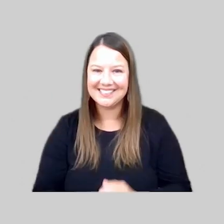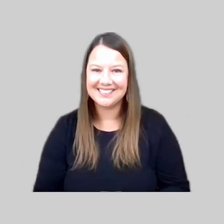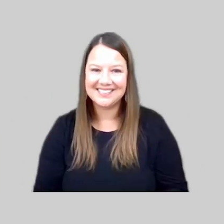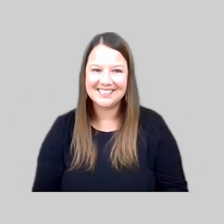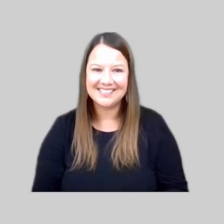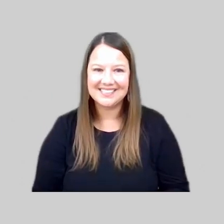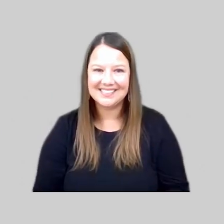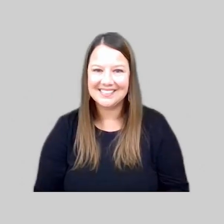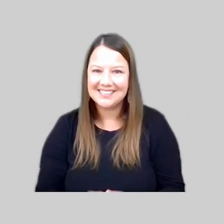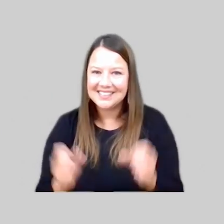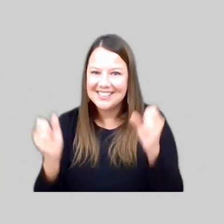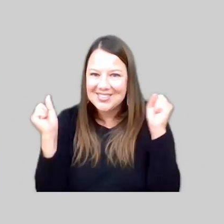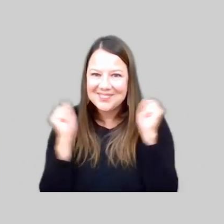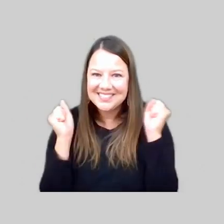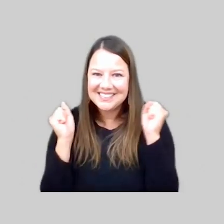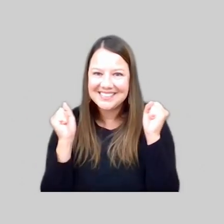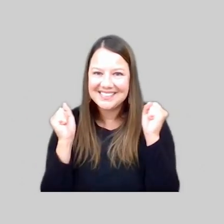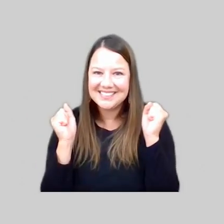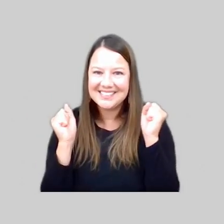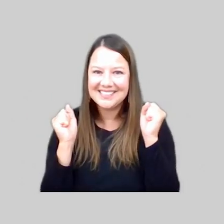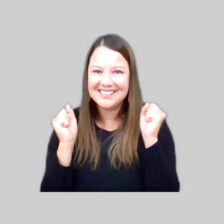Winter,